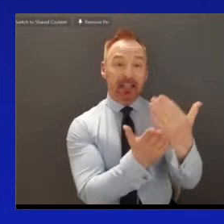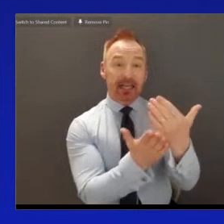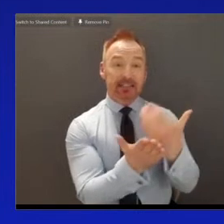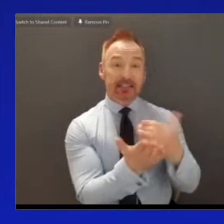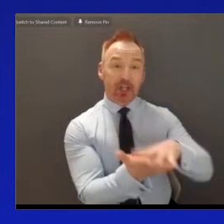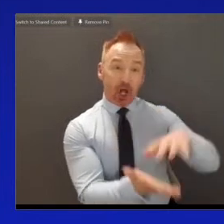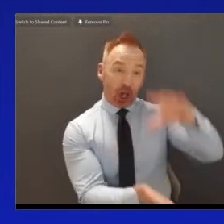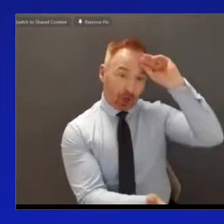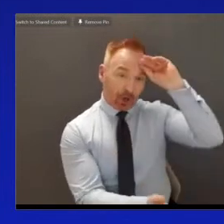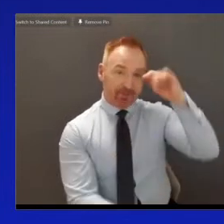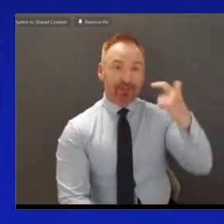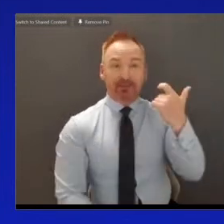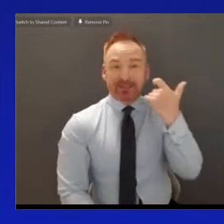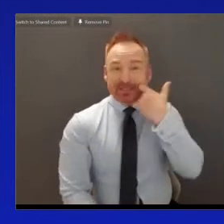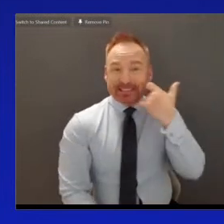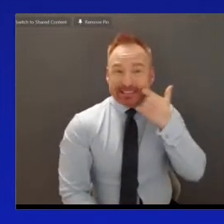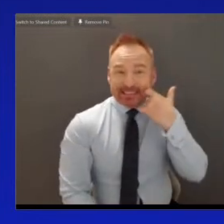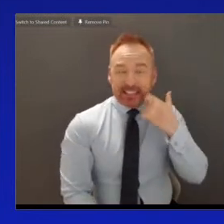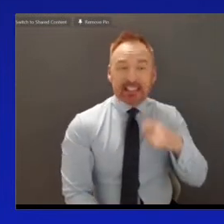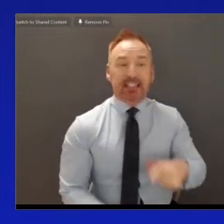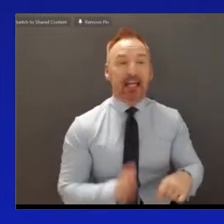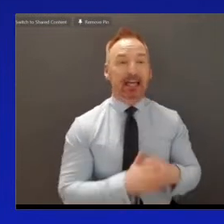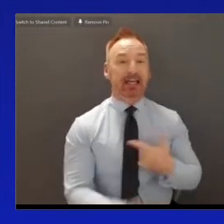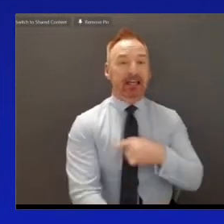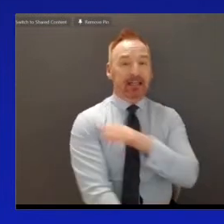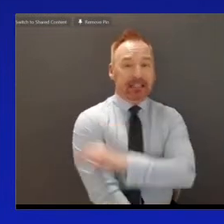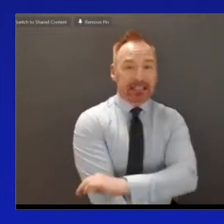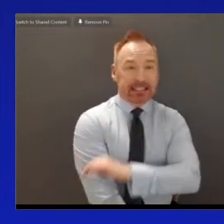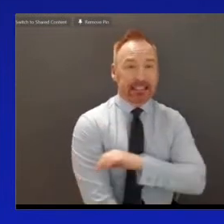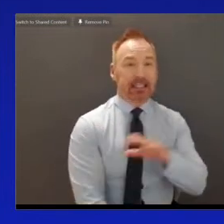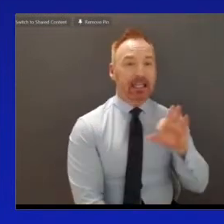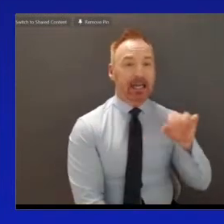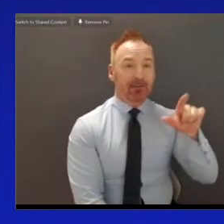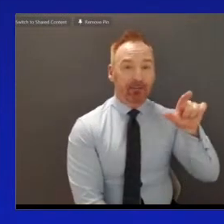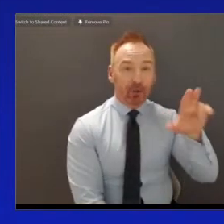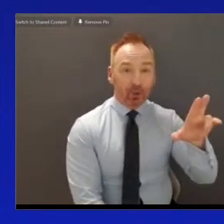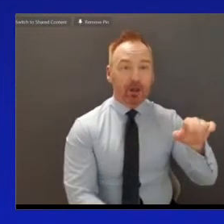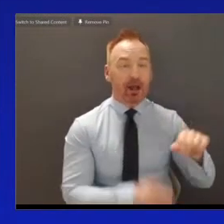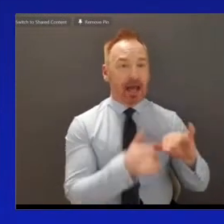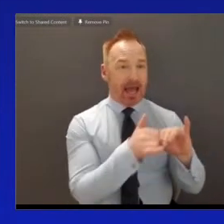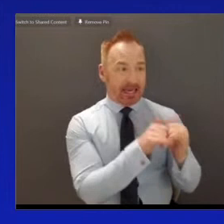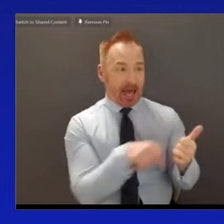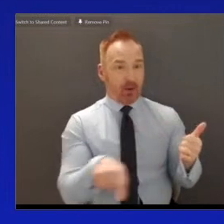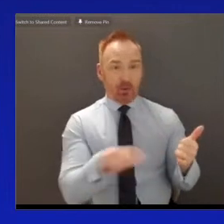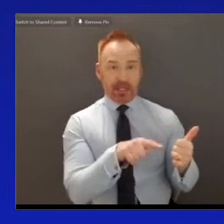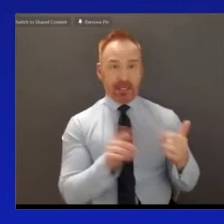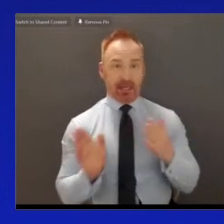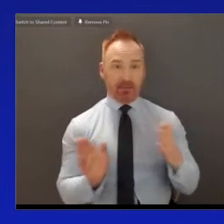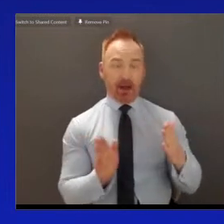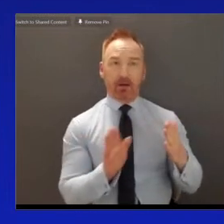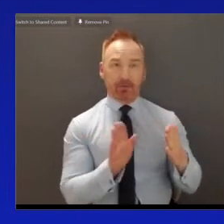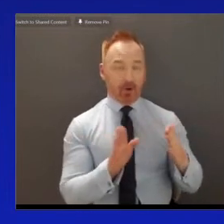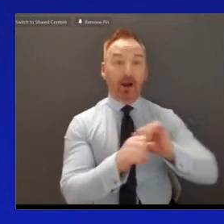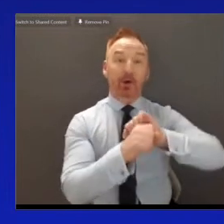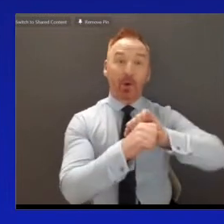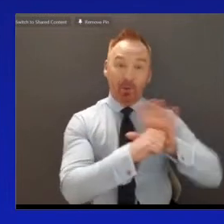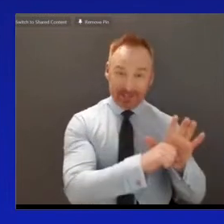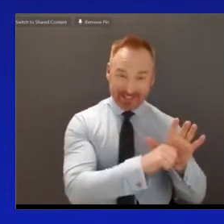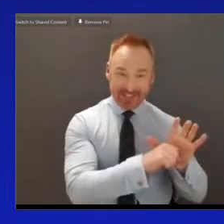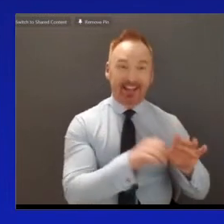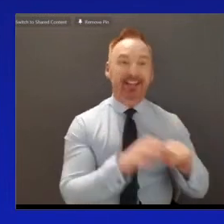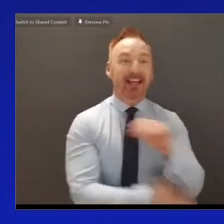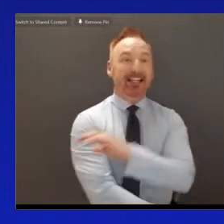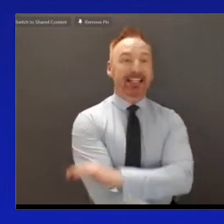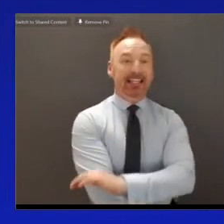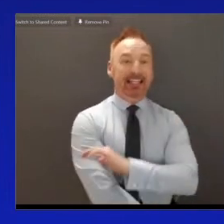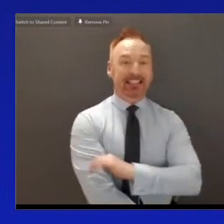flu clinics and how to help the community prepare for for COVID-19 community clinics. And if you could go back